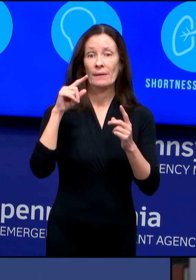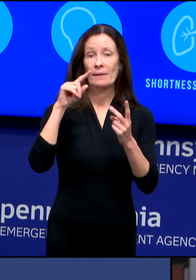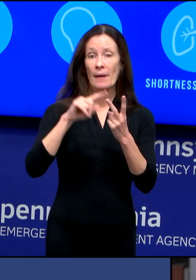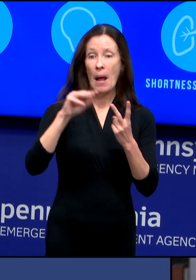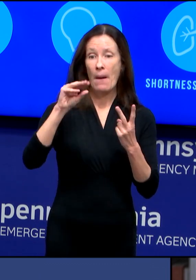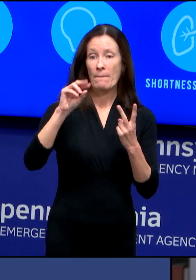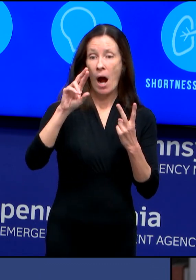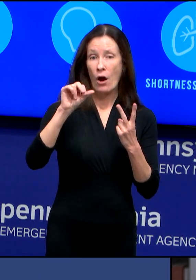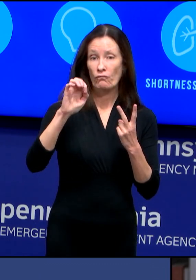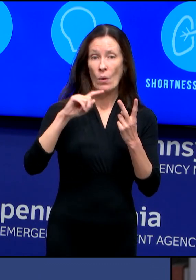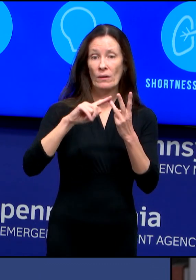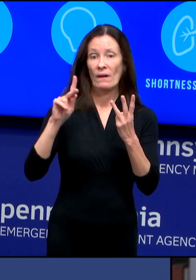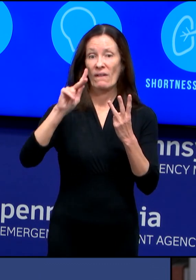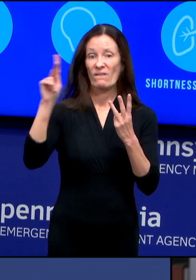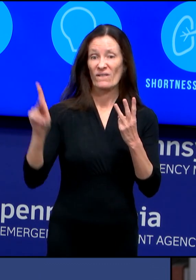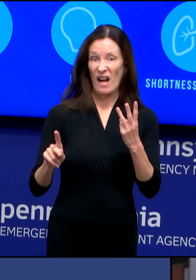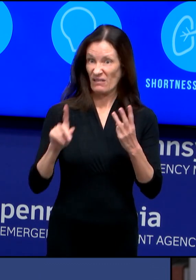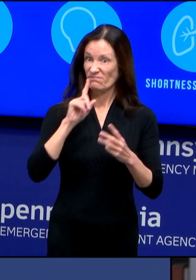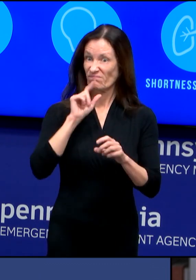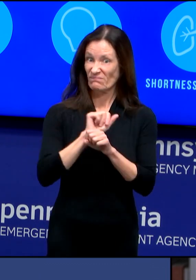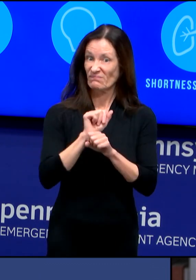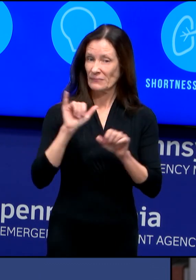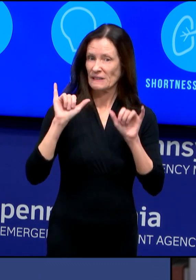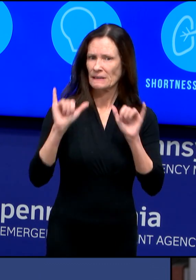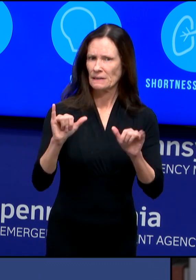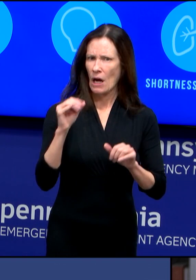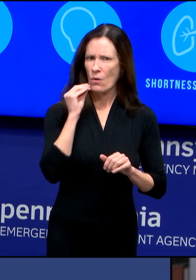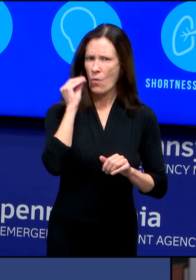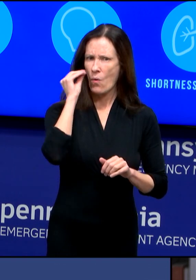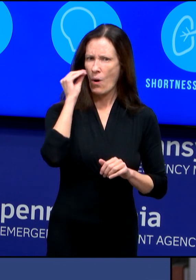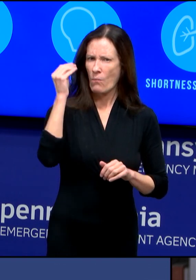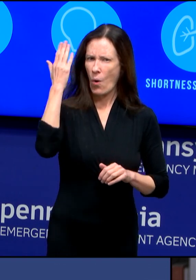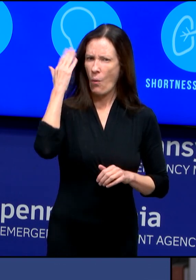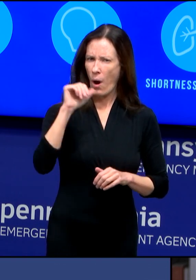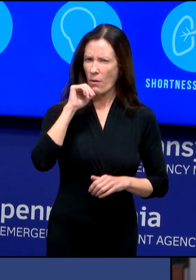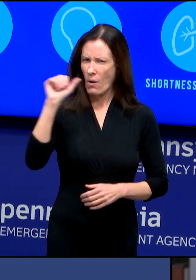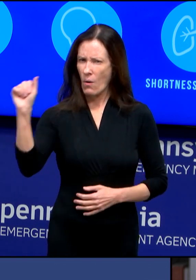why isn't it applicable statewide? Why aren't you doing this statewide, in other words?